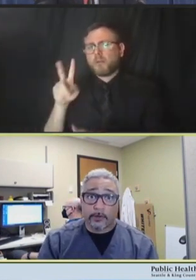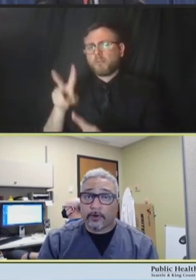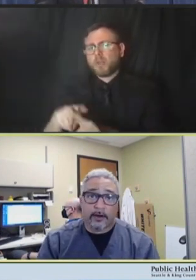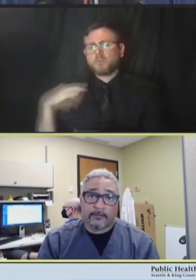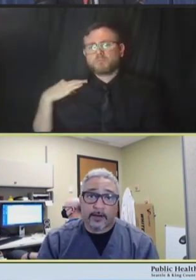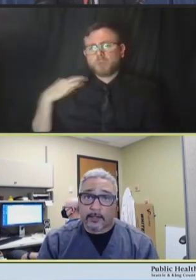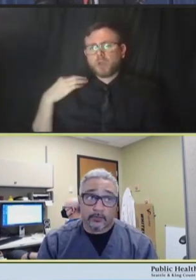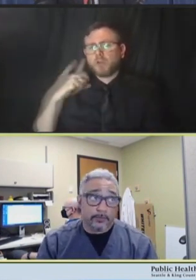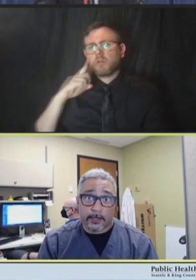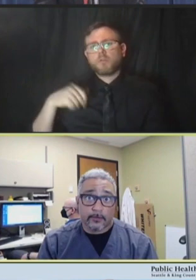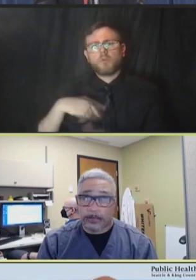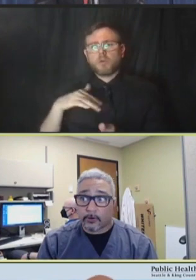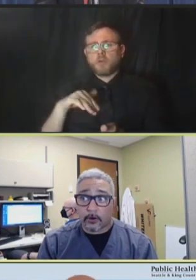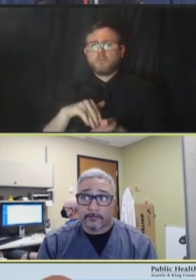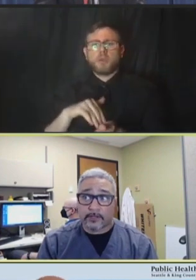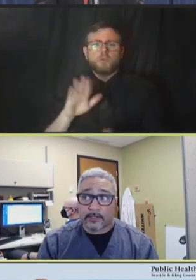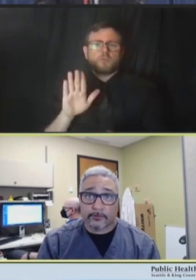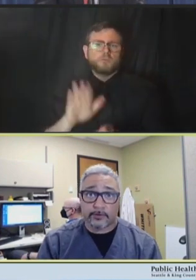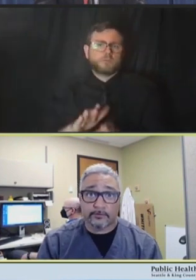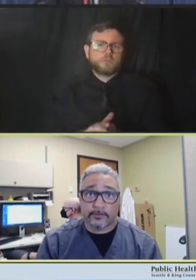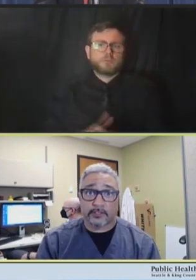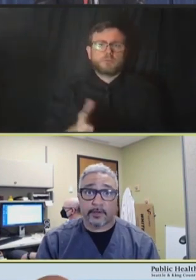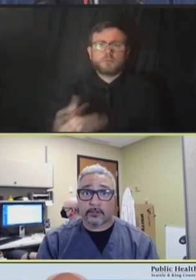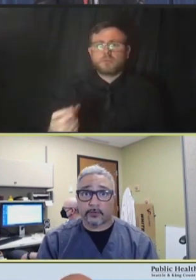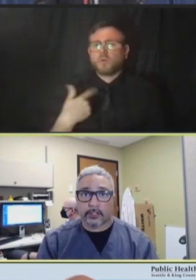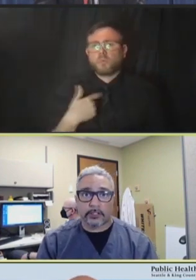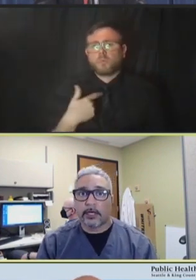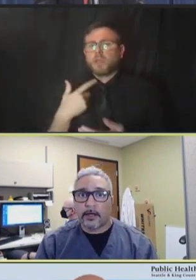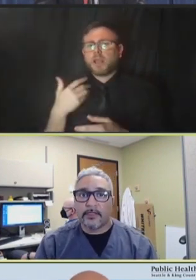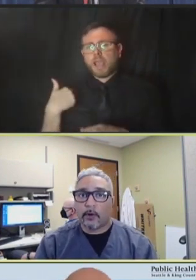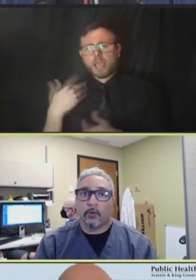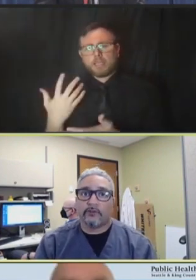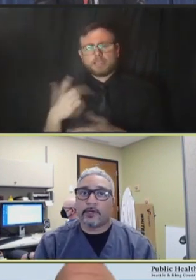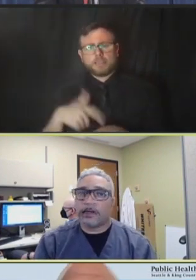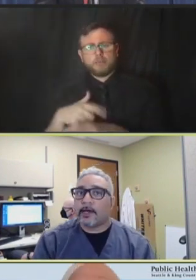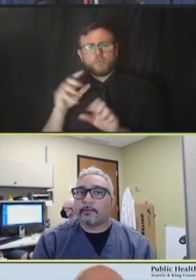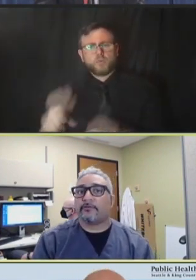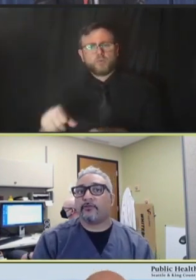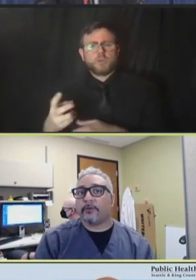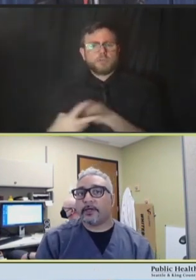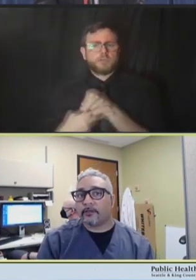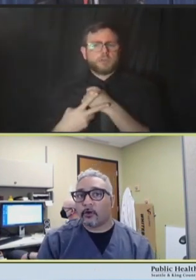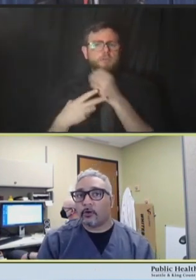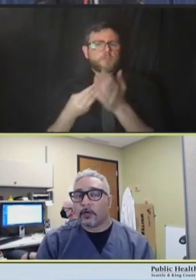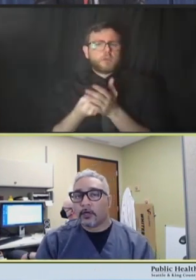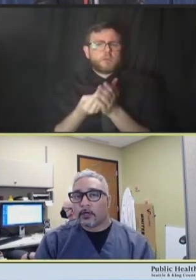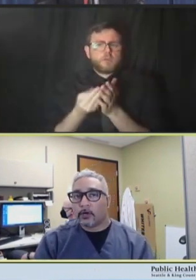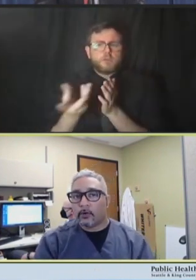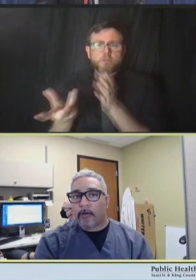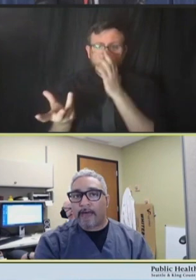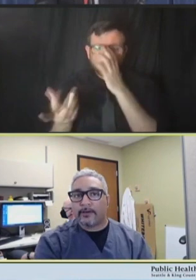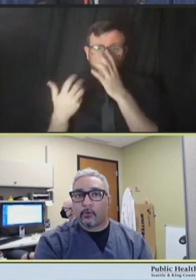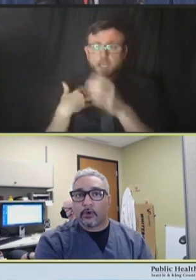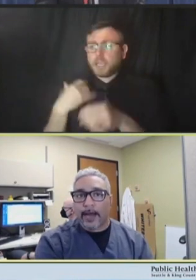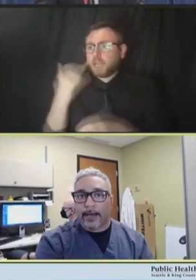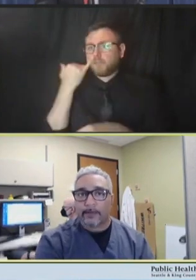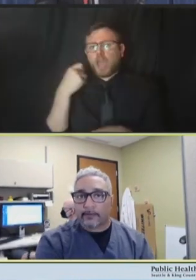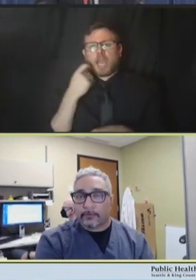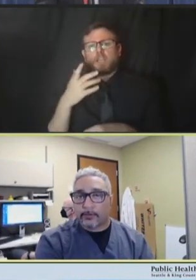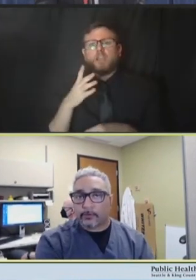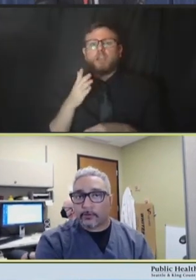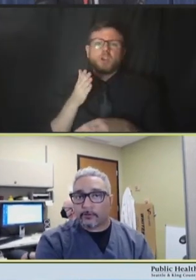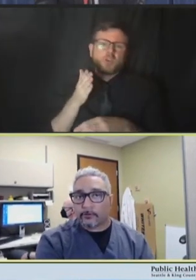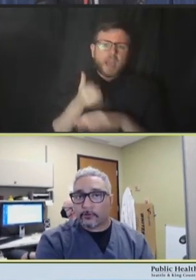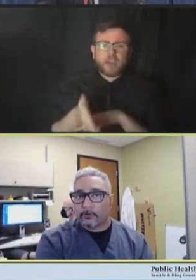to do it straight out of college, which, by the way, it was hard enough to get through and finish paying tuition, that would have been a nightmare for me. And so, having more access